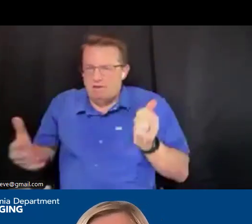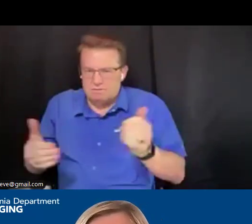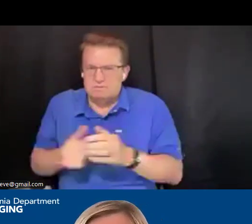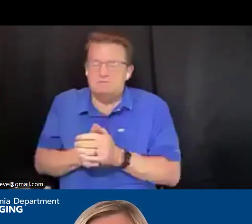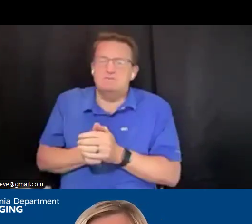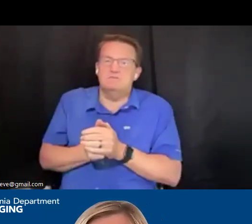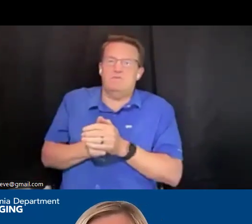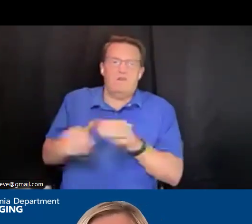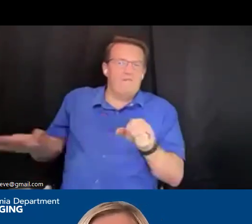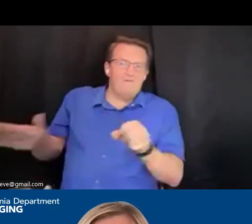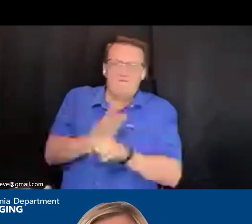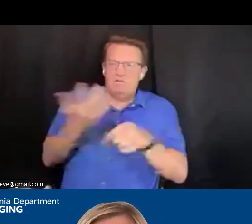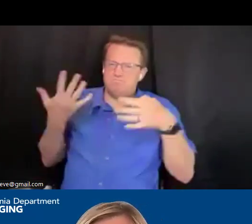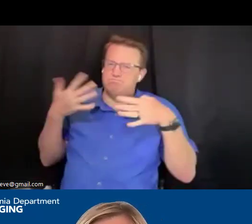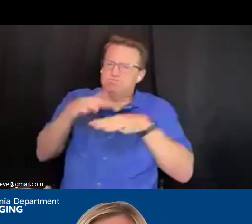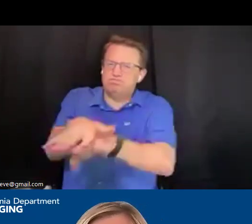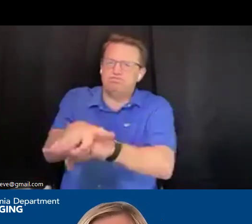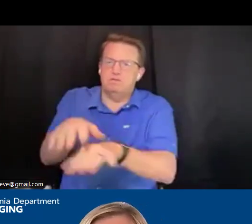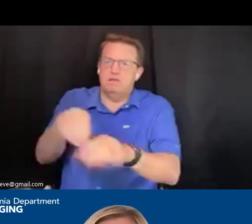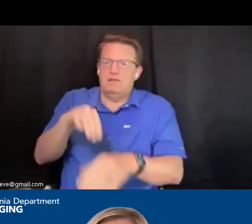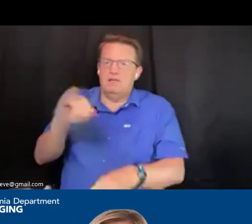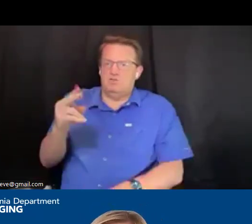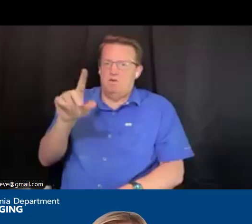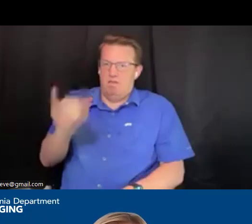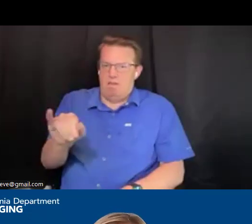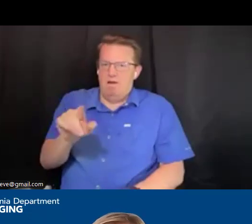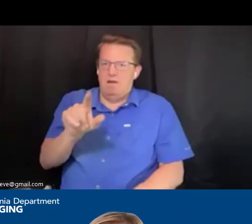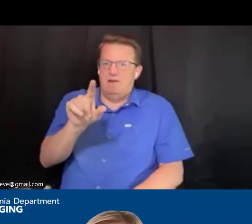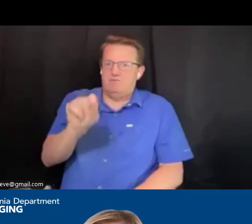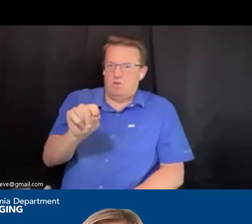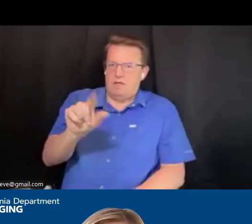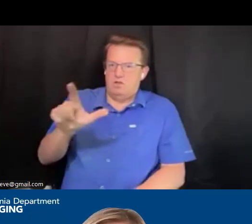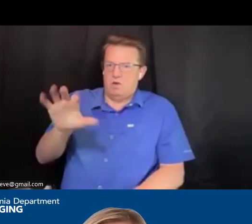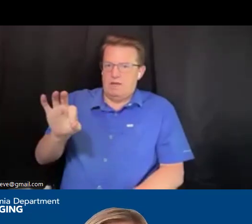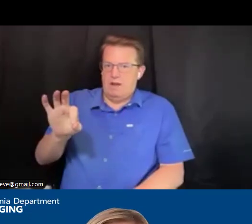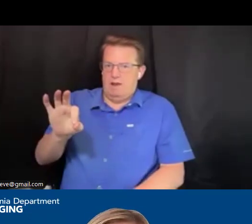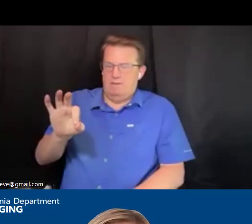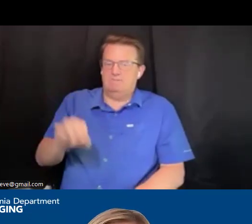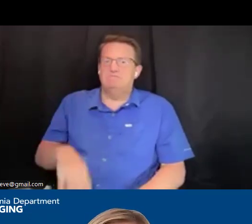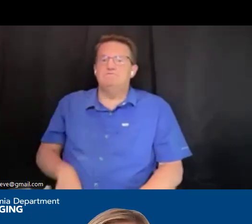full implementation in July of 2029. Next slide.